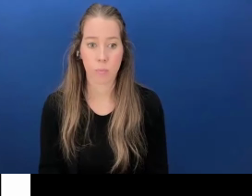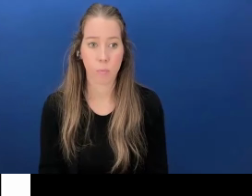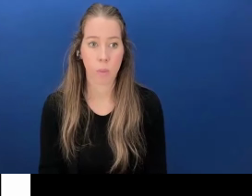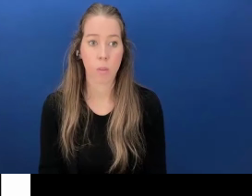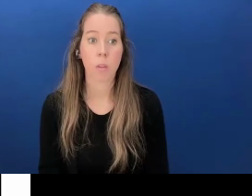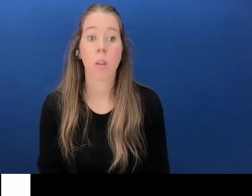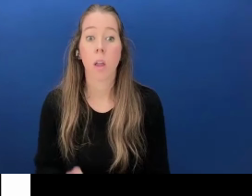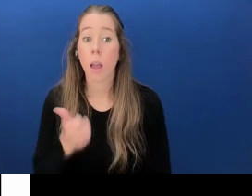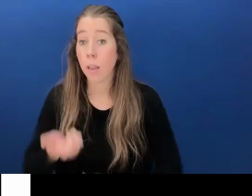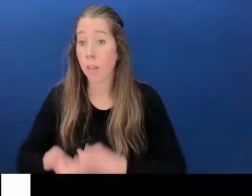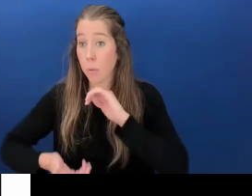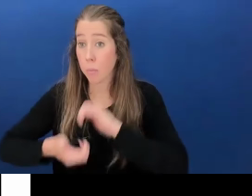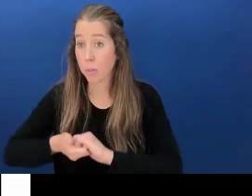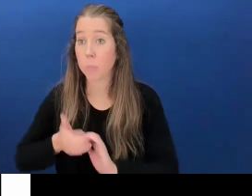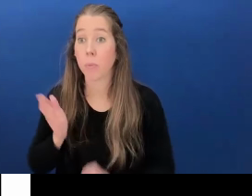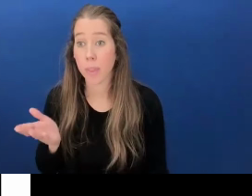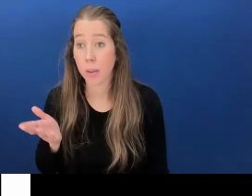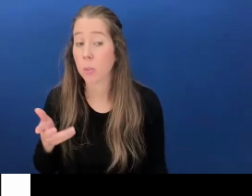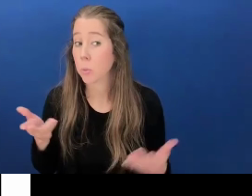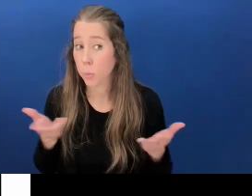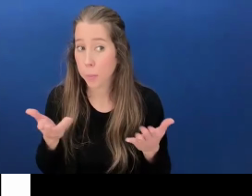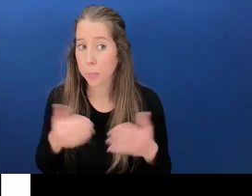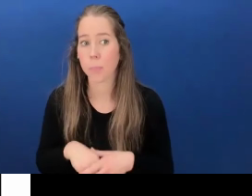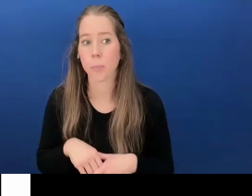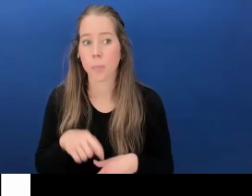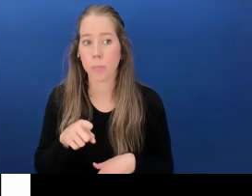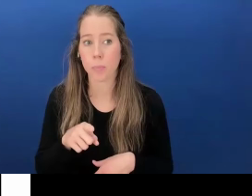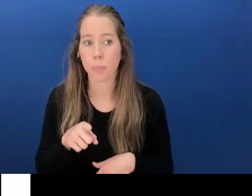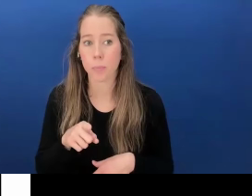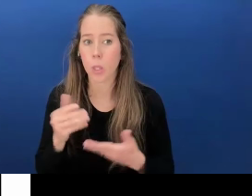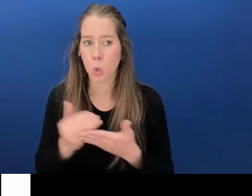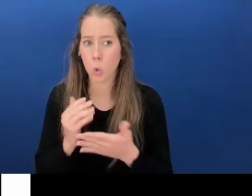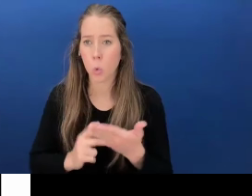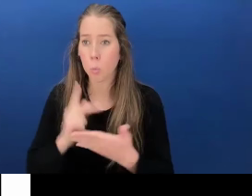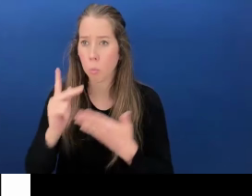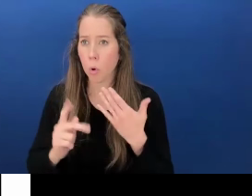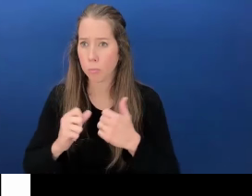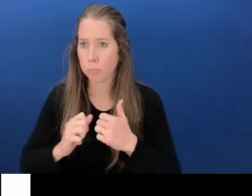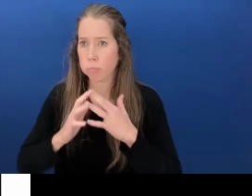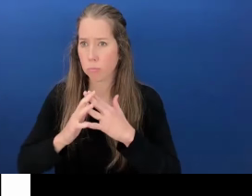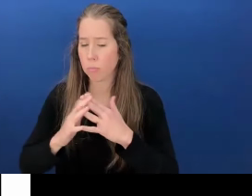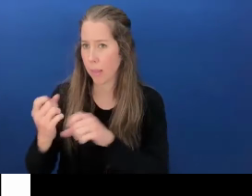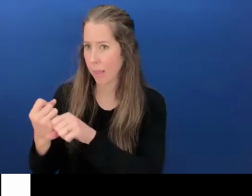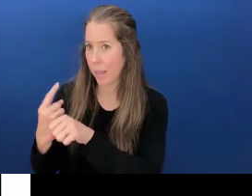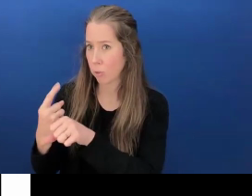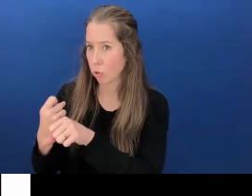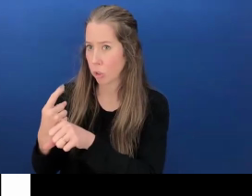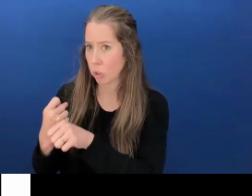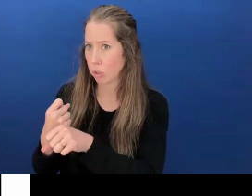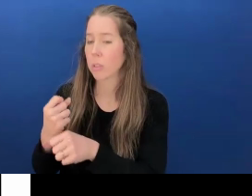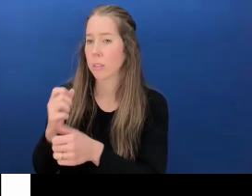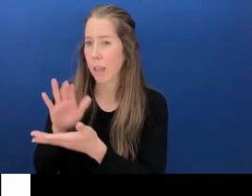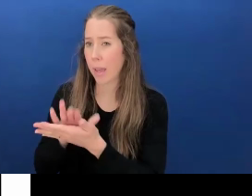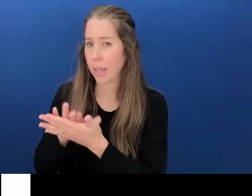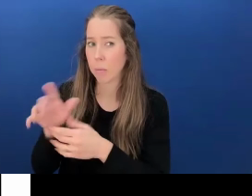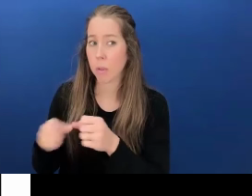Another partnership we have over there is it was a new program that launched this past school year, this last academic year, but it's